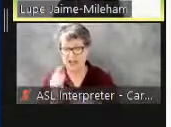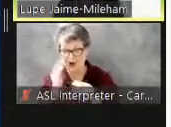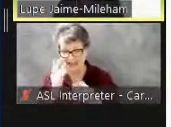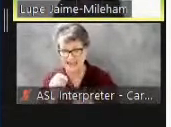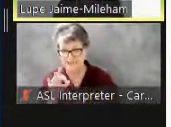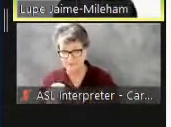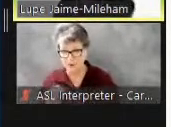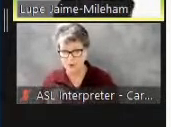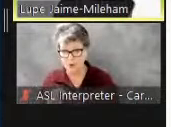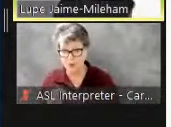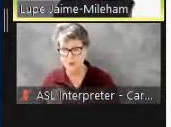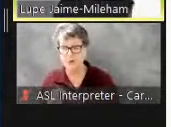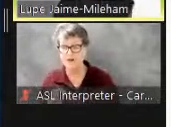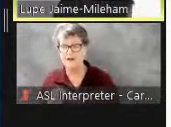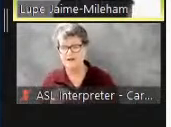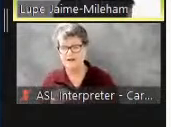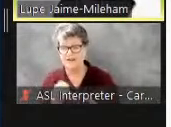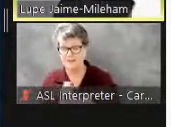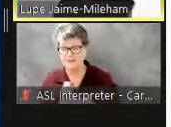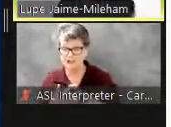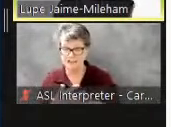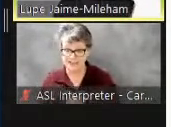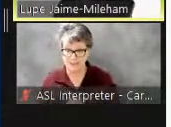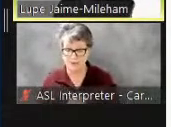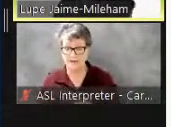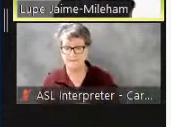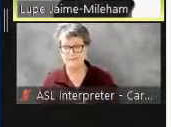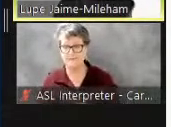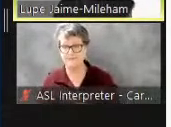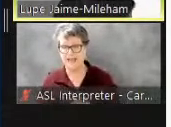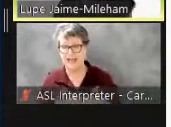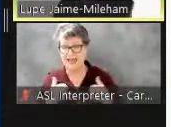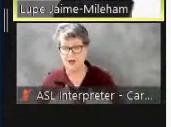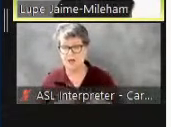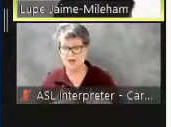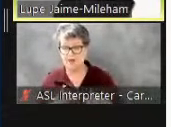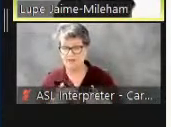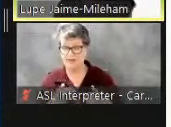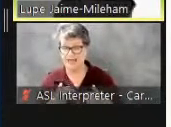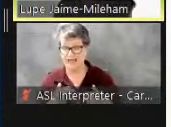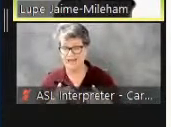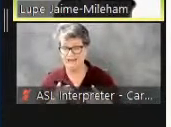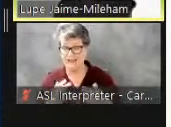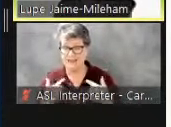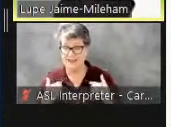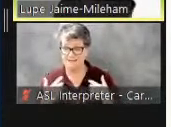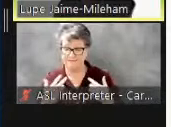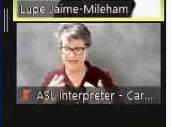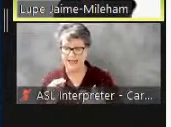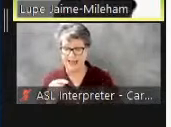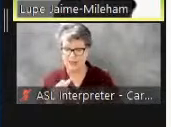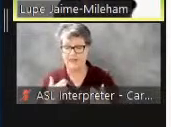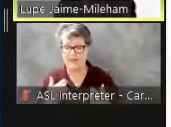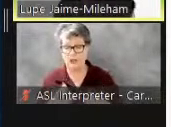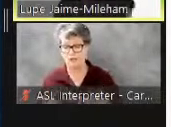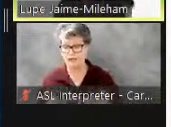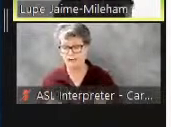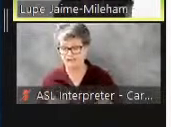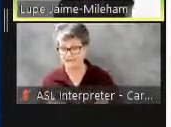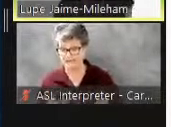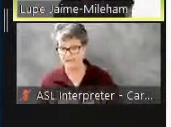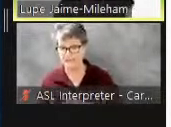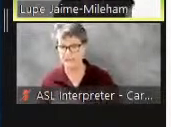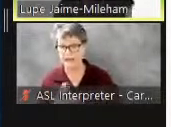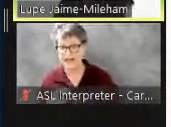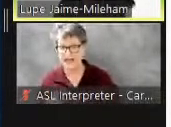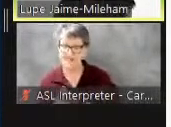budget summary is under also Health and Human Services chapter, and we have that also in the chat for you. And then the